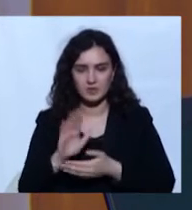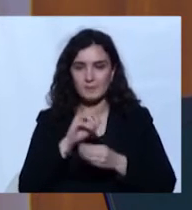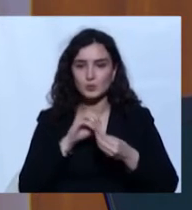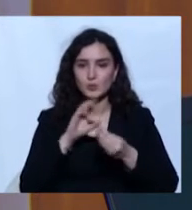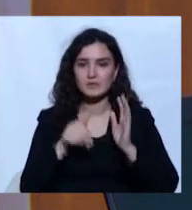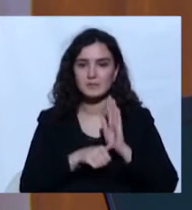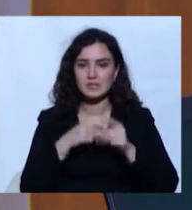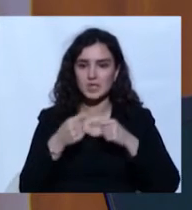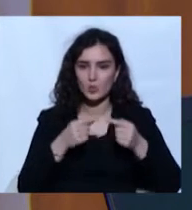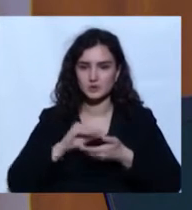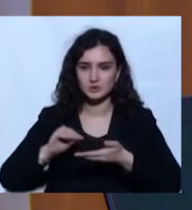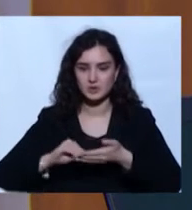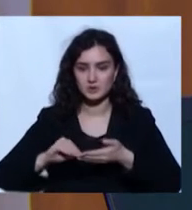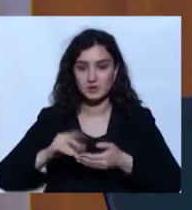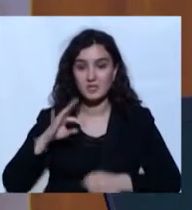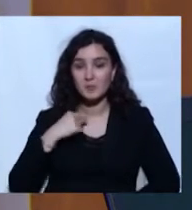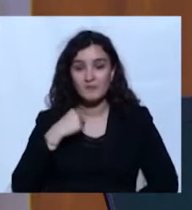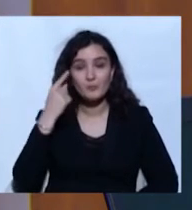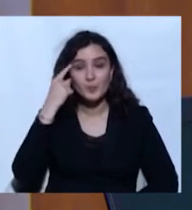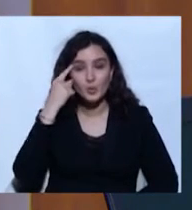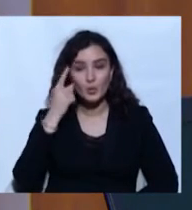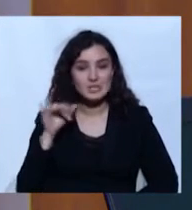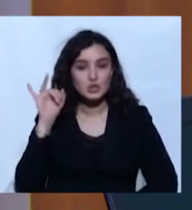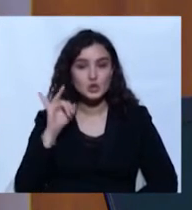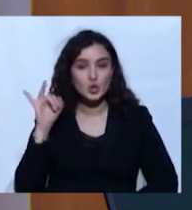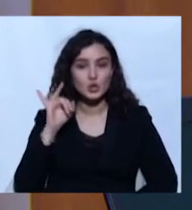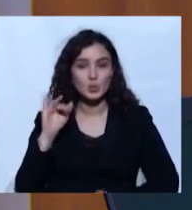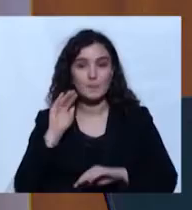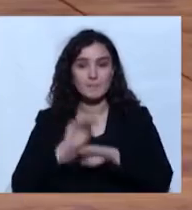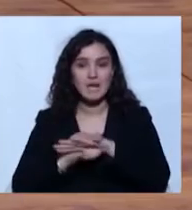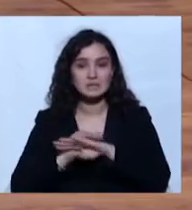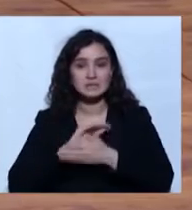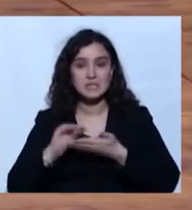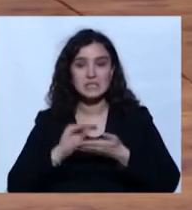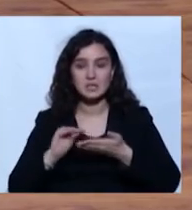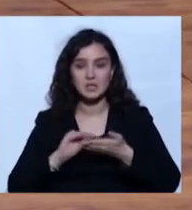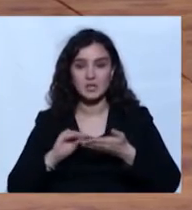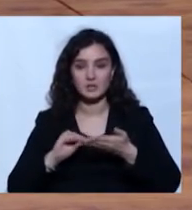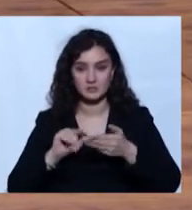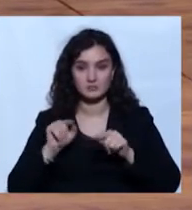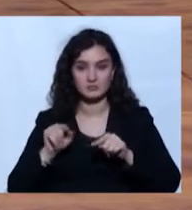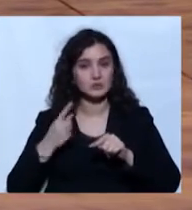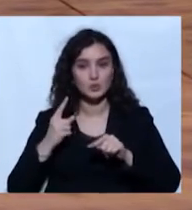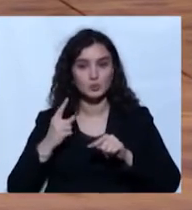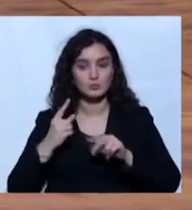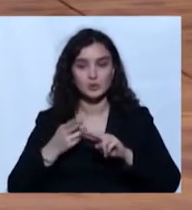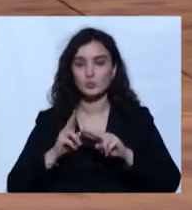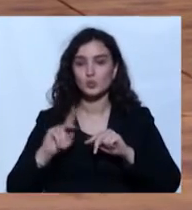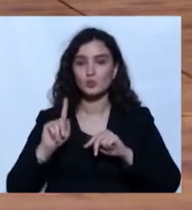think the idea of writing such historical fiction, as it's known, historical fiction is the genre,